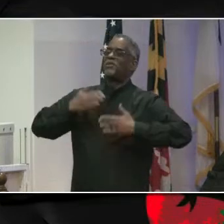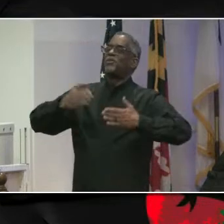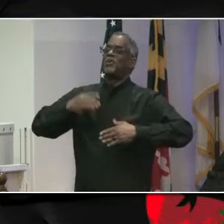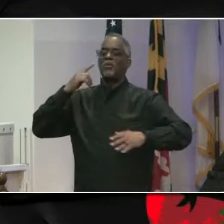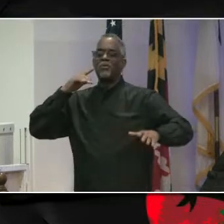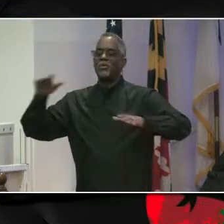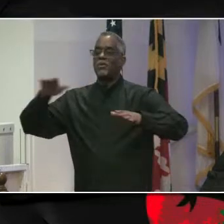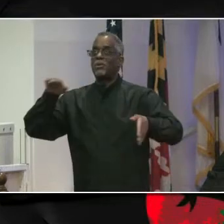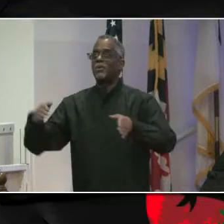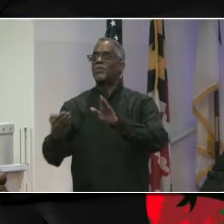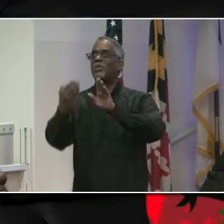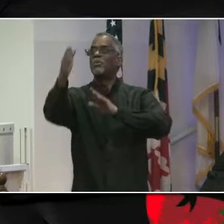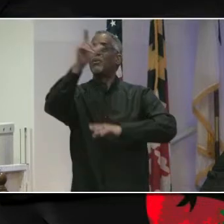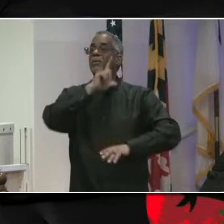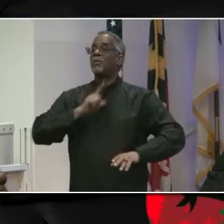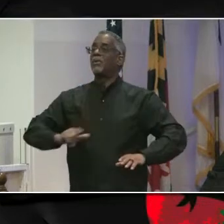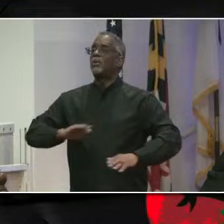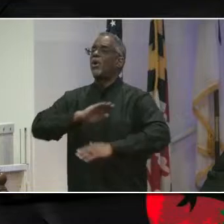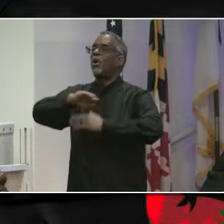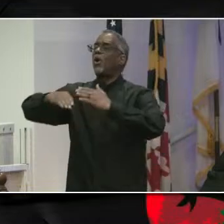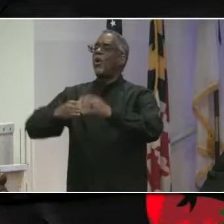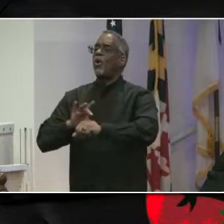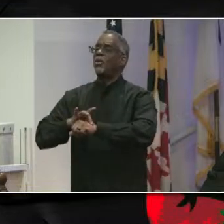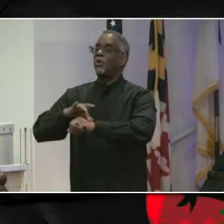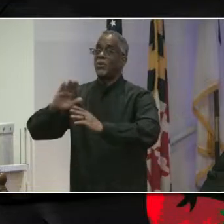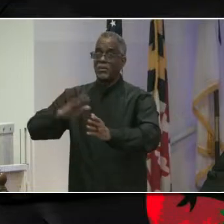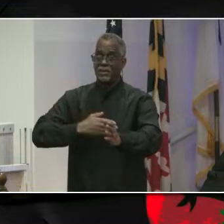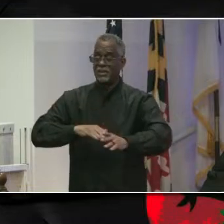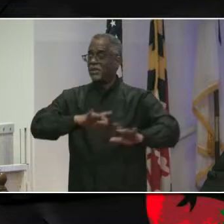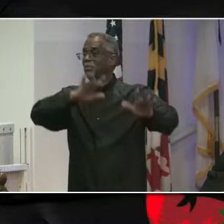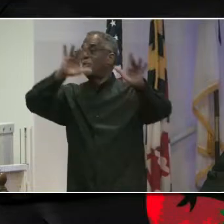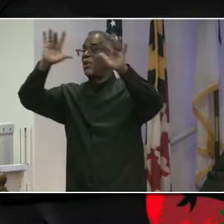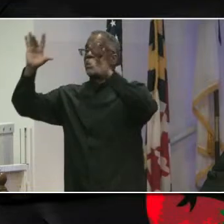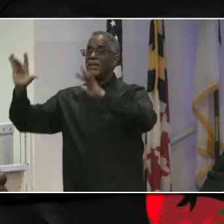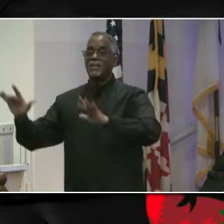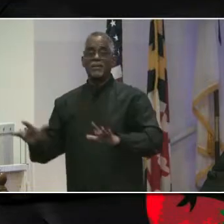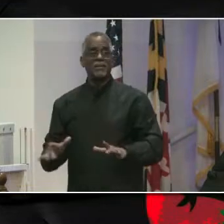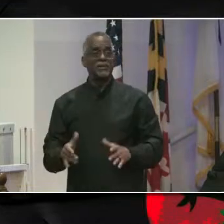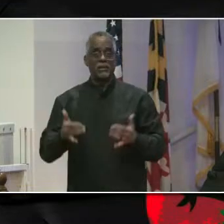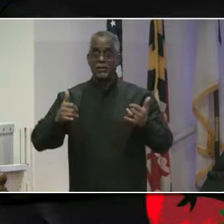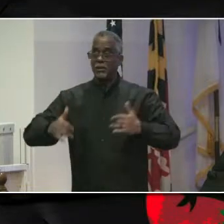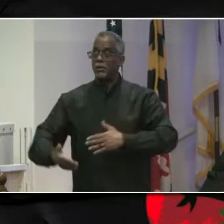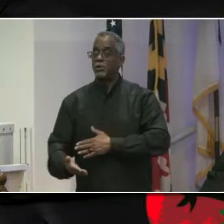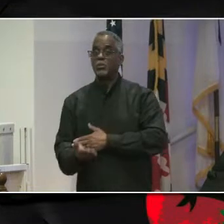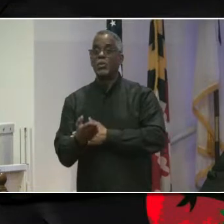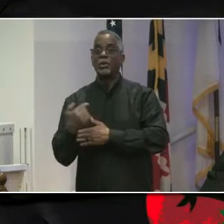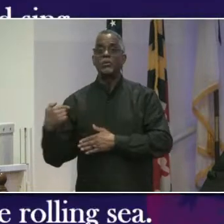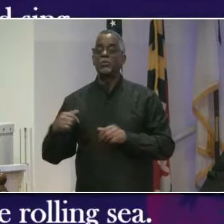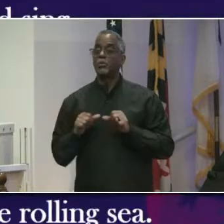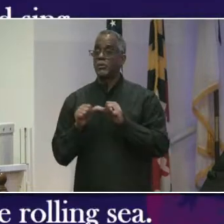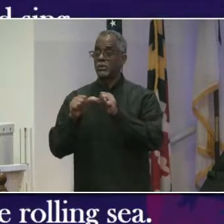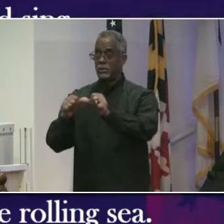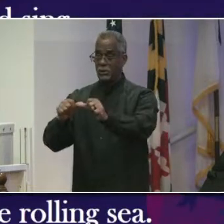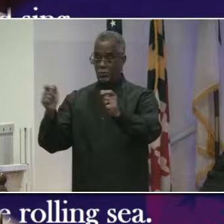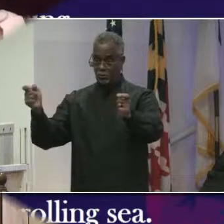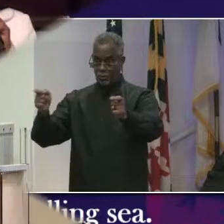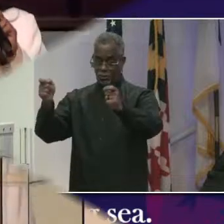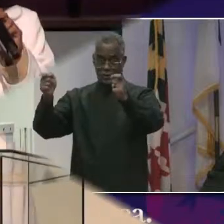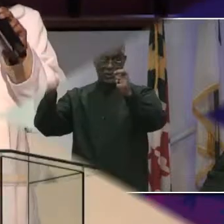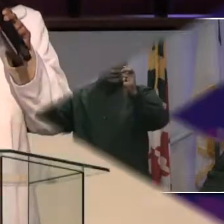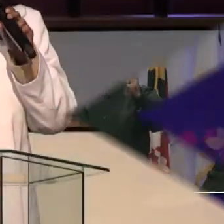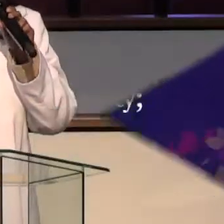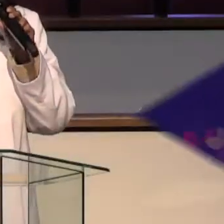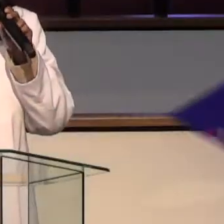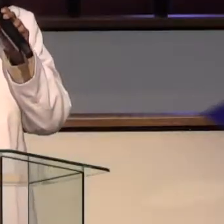joyful noise unto the Lord. All the earth sing his praises. And this morning, as we continue to celebrate